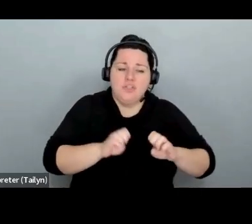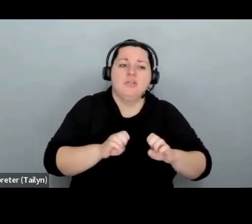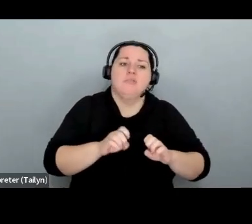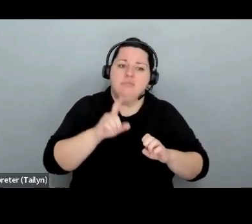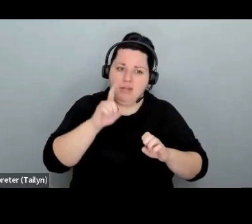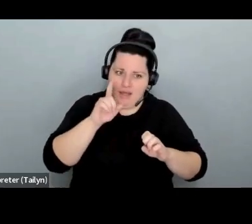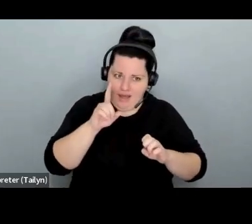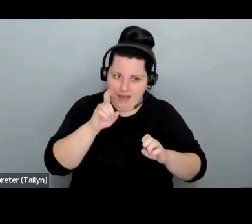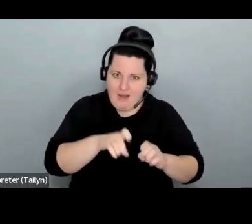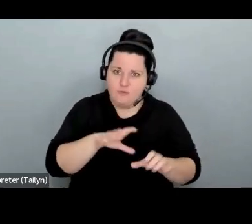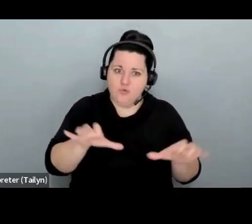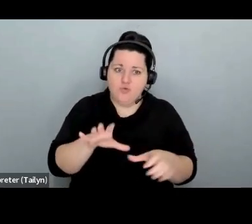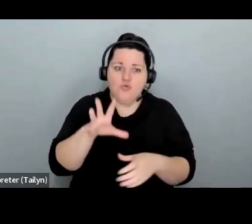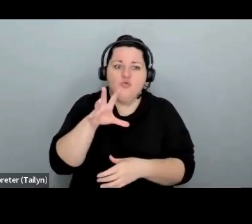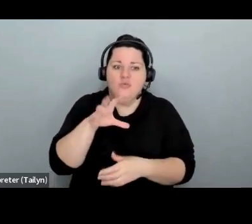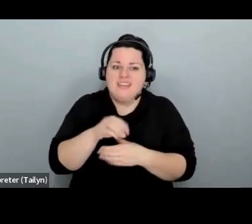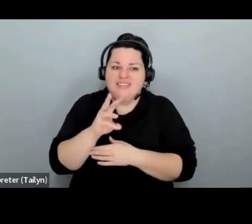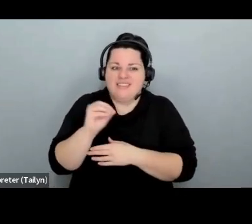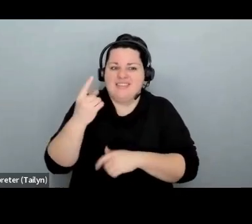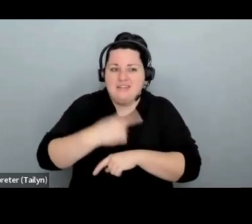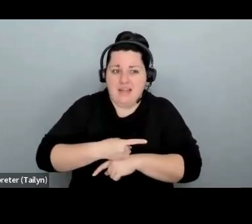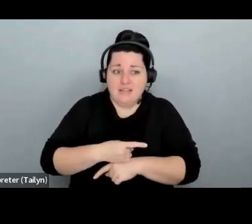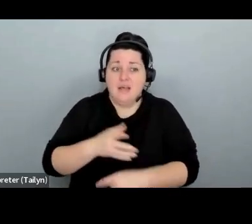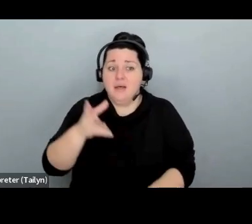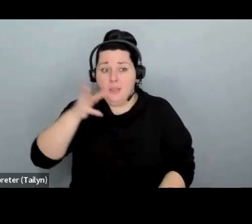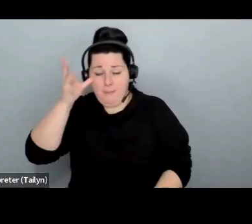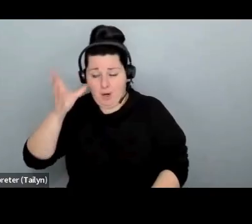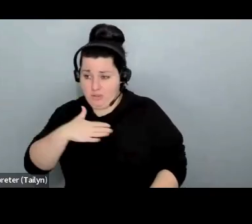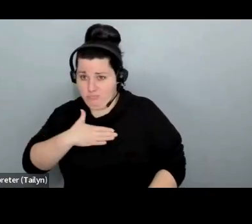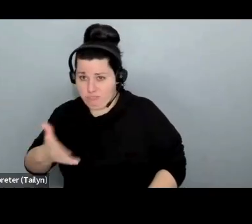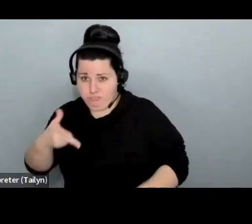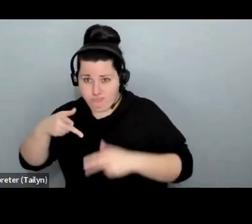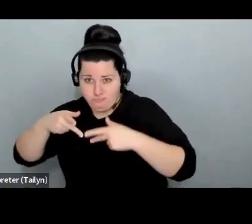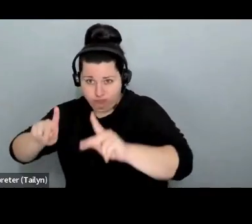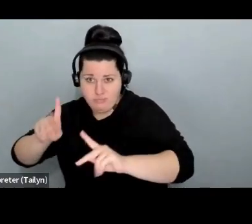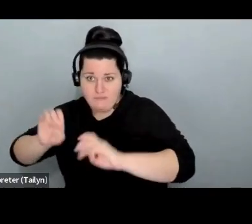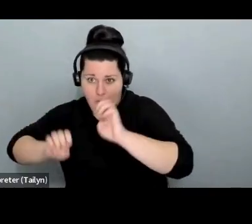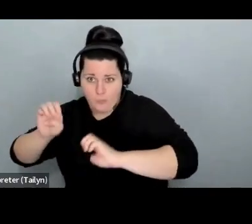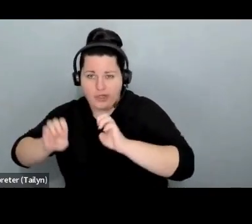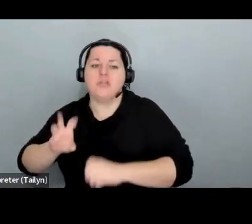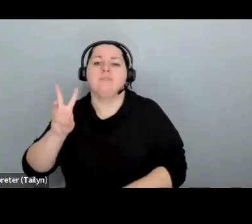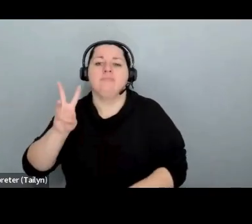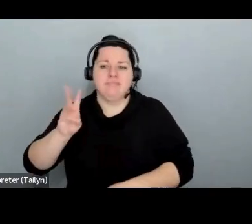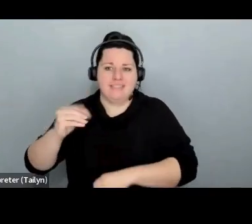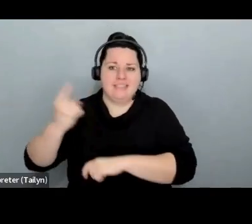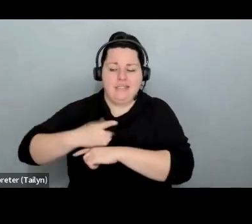parental consent for the evaluation under Title 34 and Rule